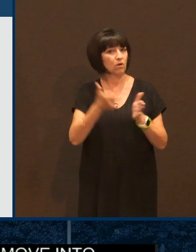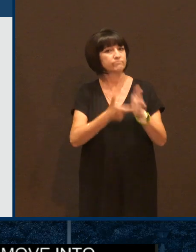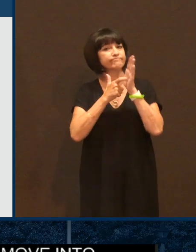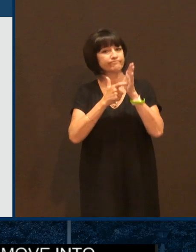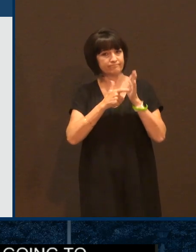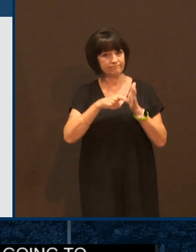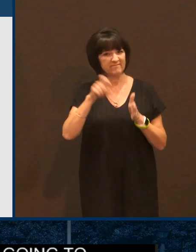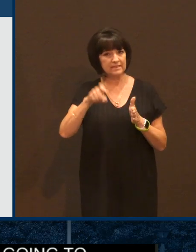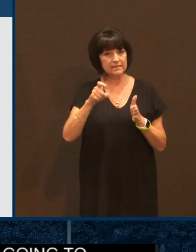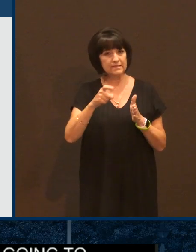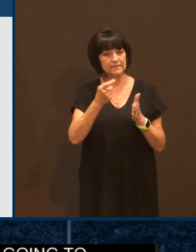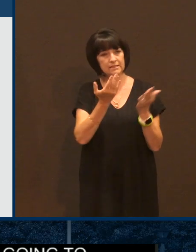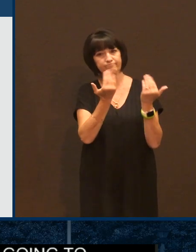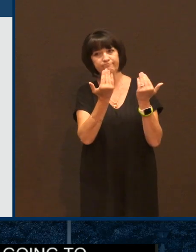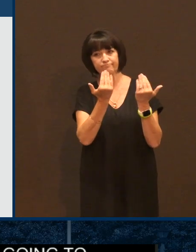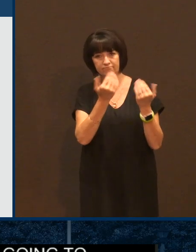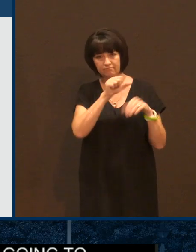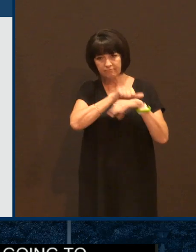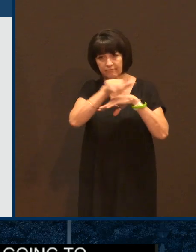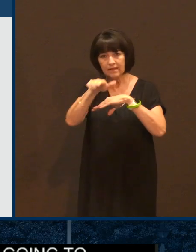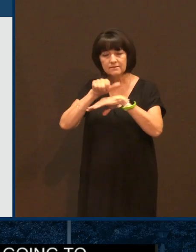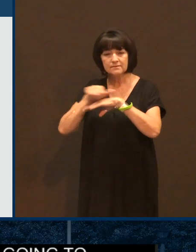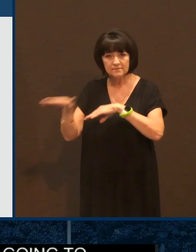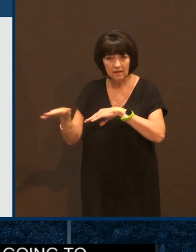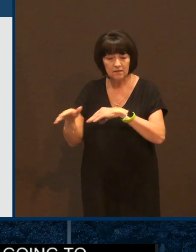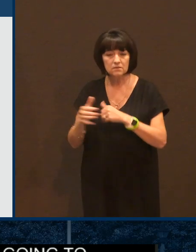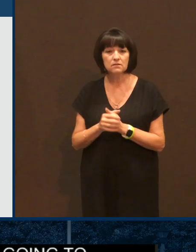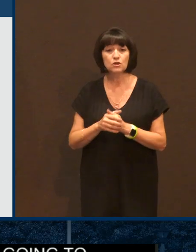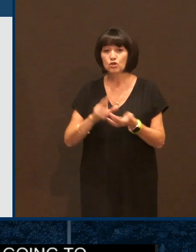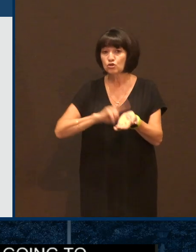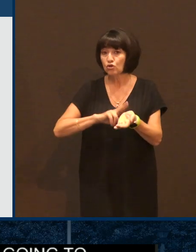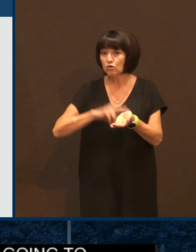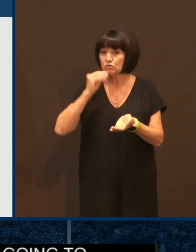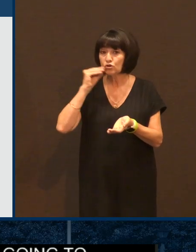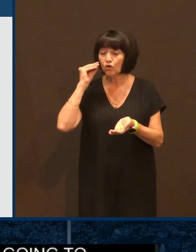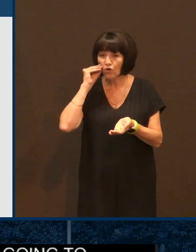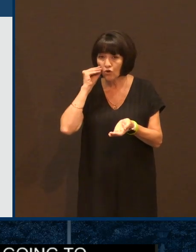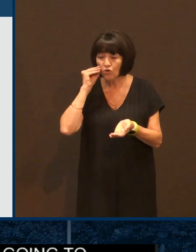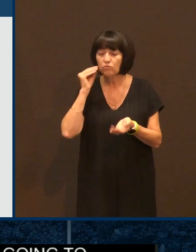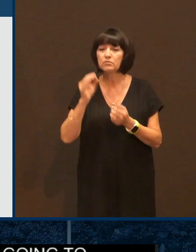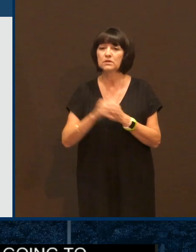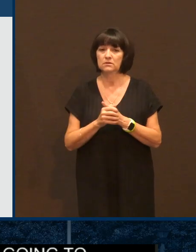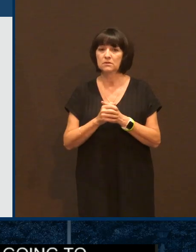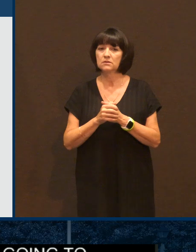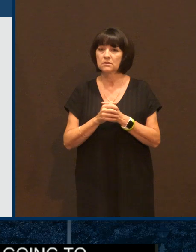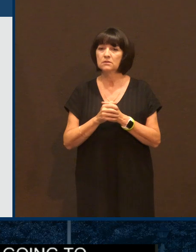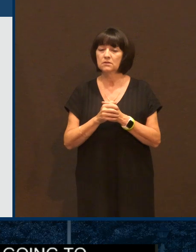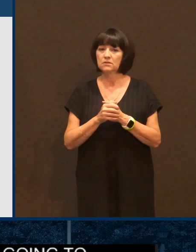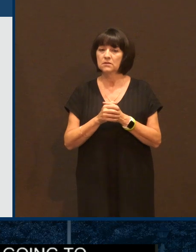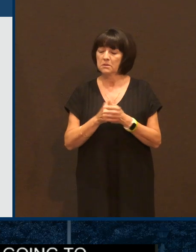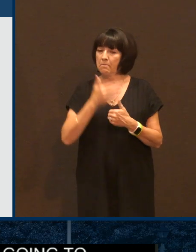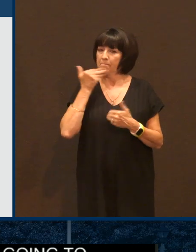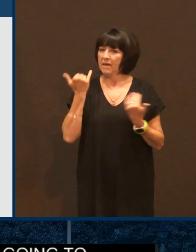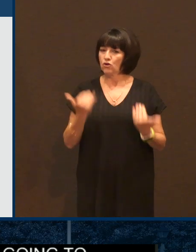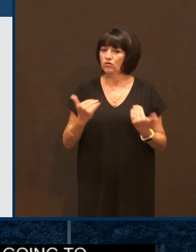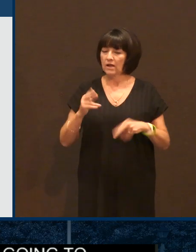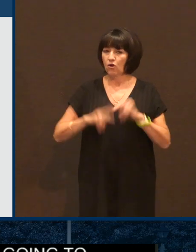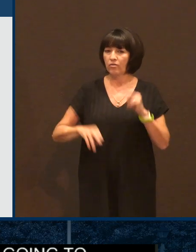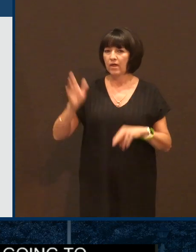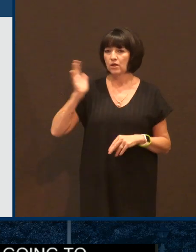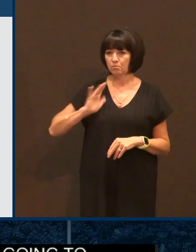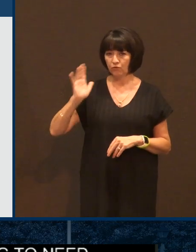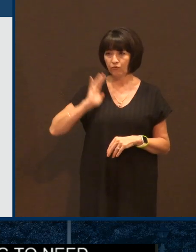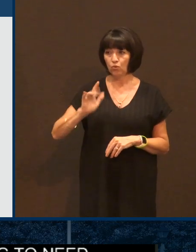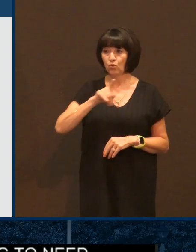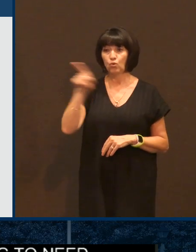protective equipment for our nursing homes, and we're doing a much better job, it must be said, in protecting